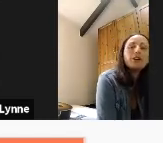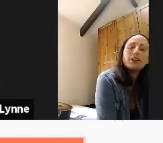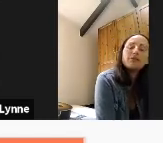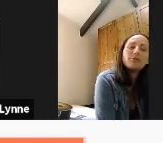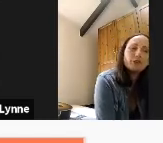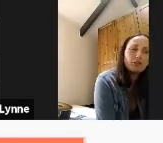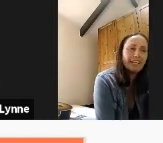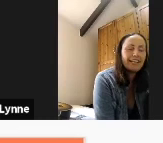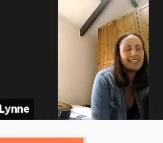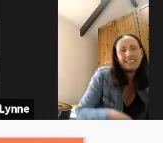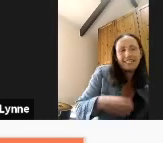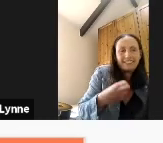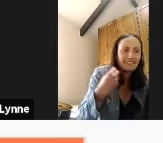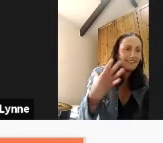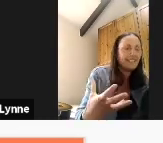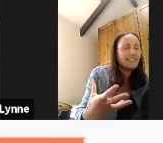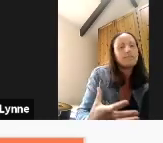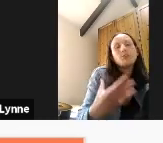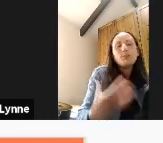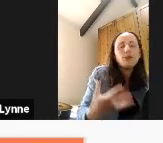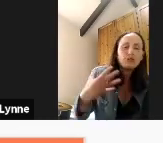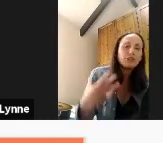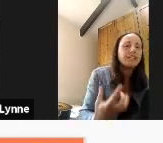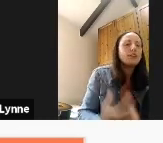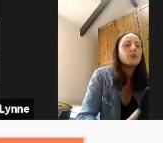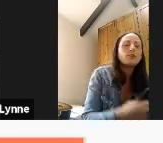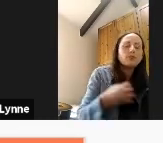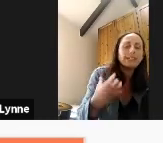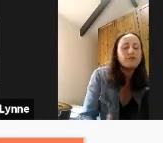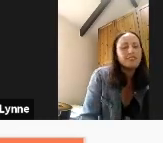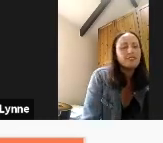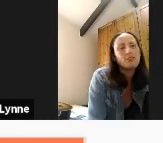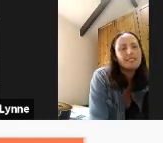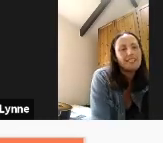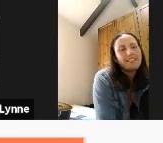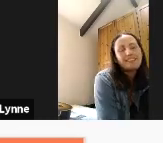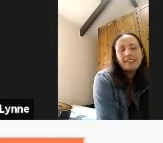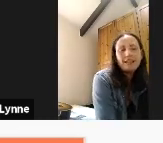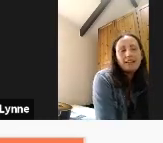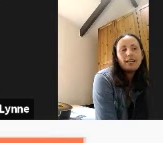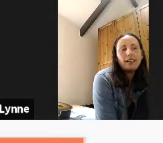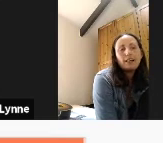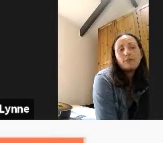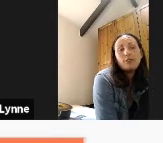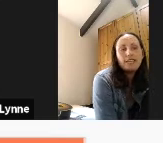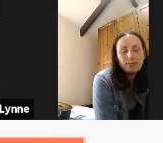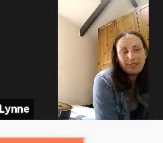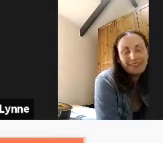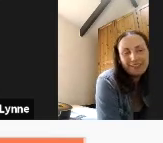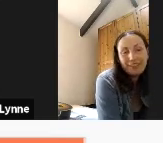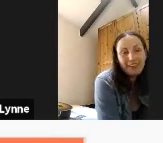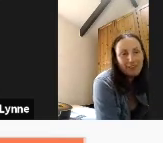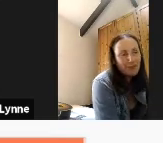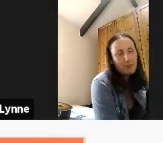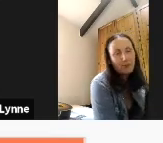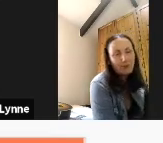all kind of creating these bespoke and really local, really fitted to context food enterprise. And